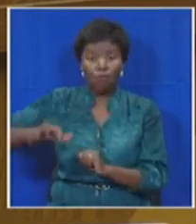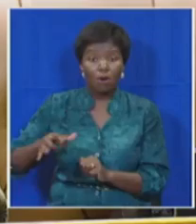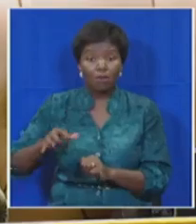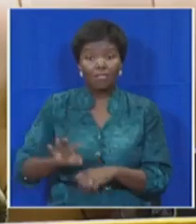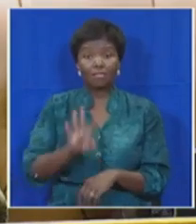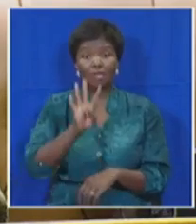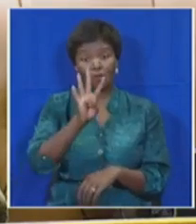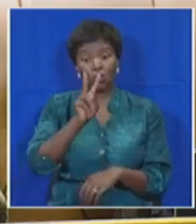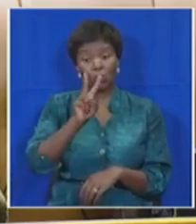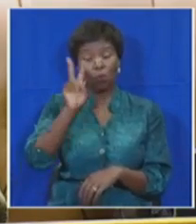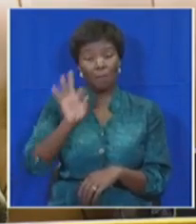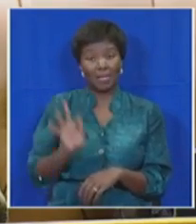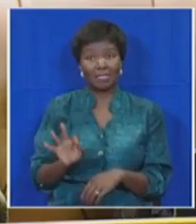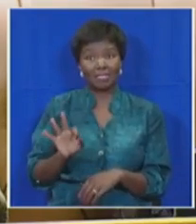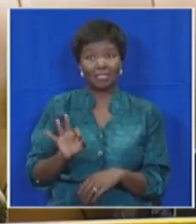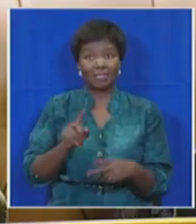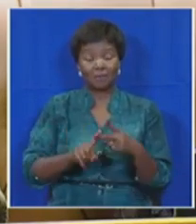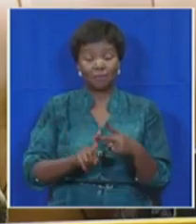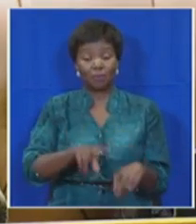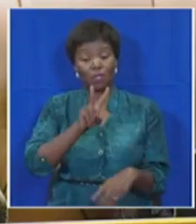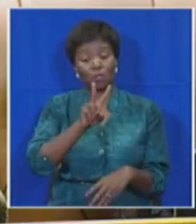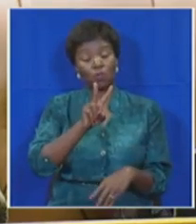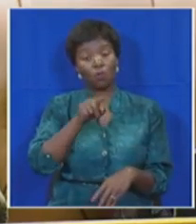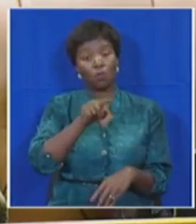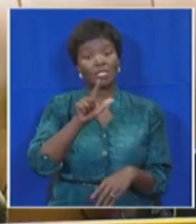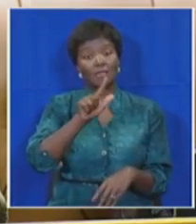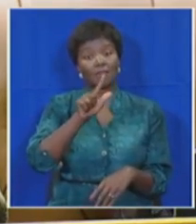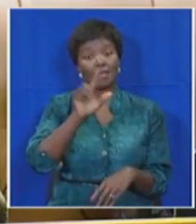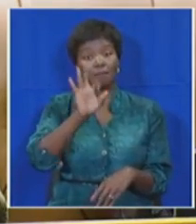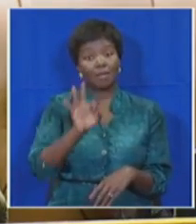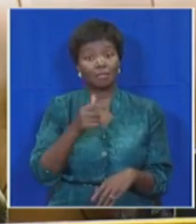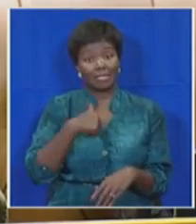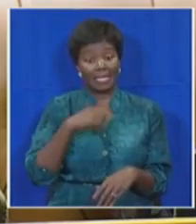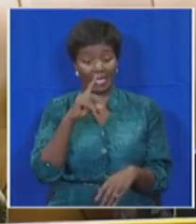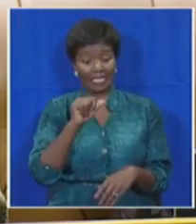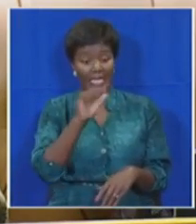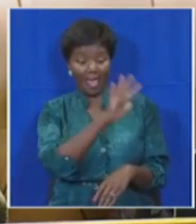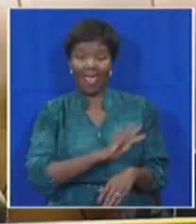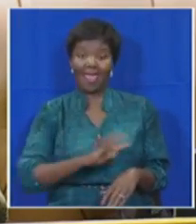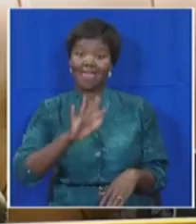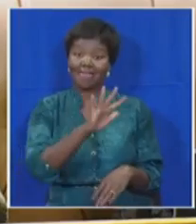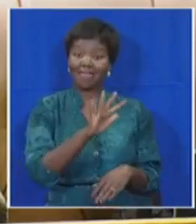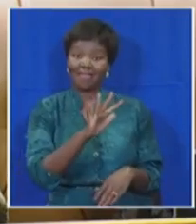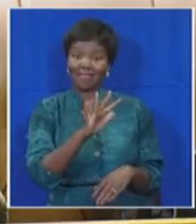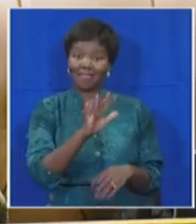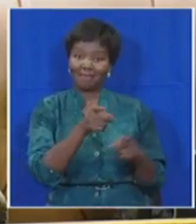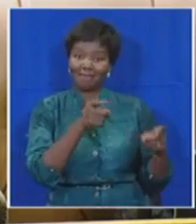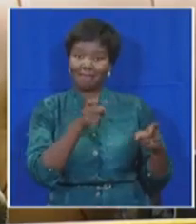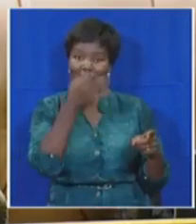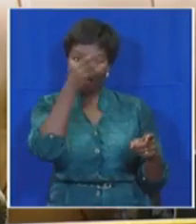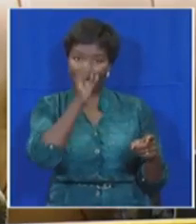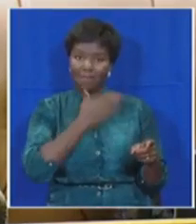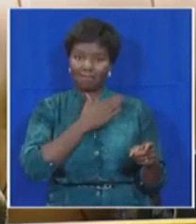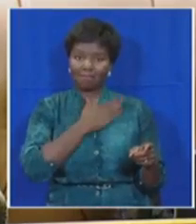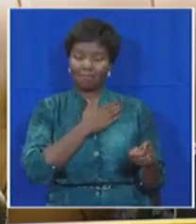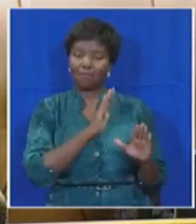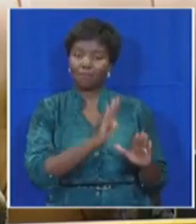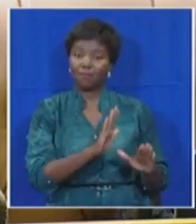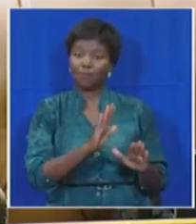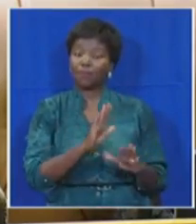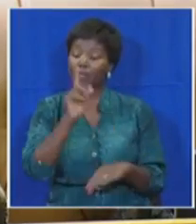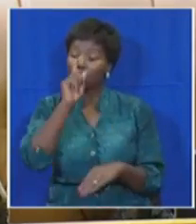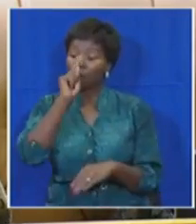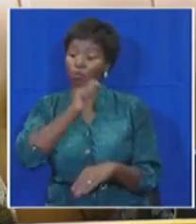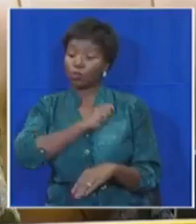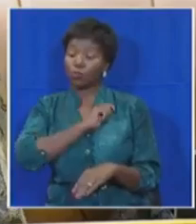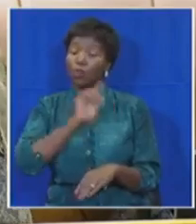42% in the Northern Cape, 2.7% in DA-run Western Cape. The truth of the matter is